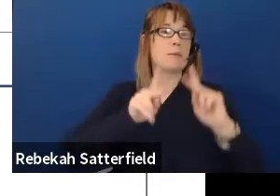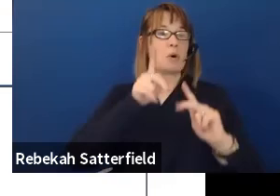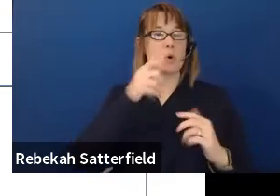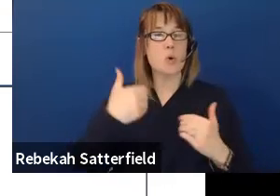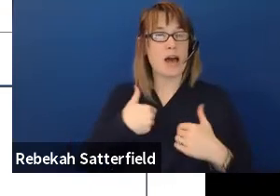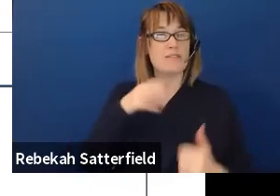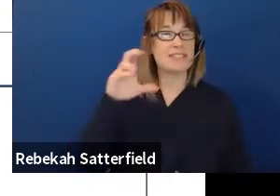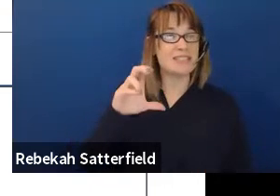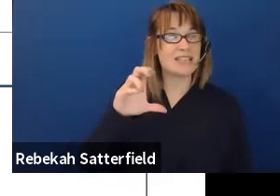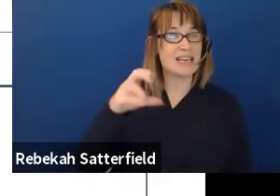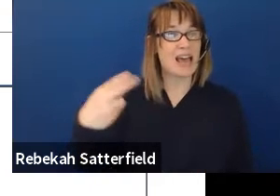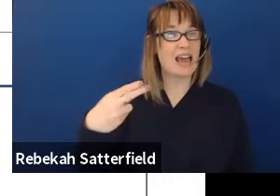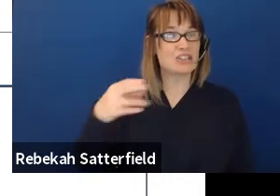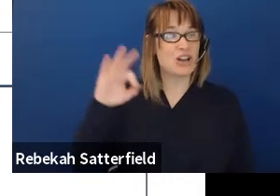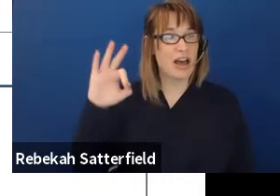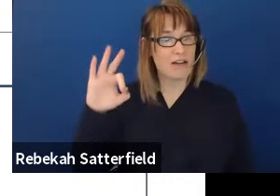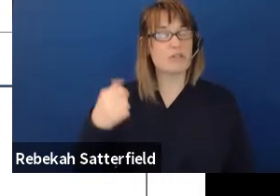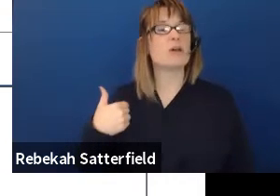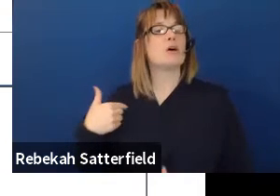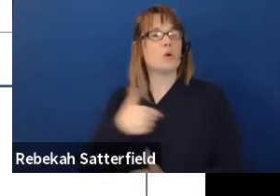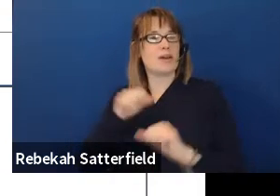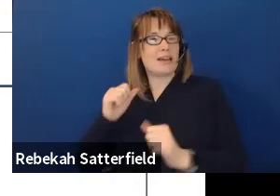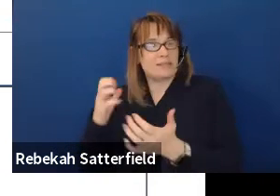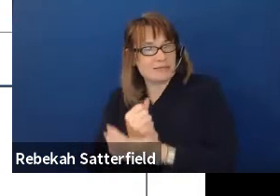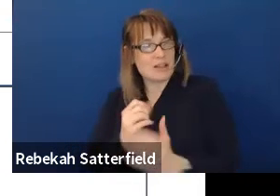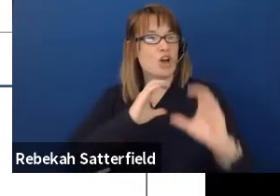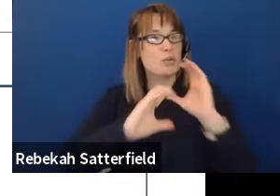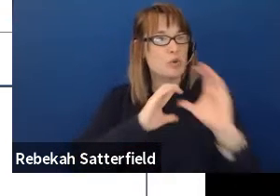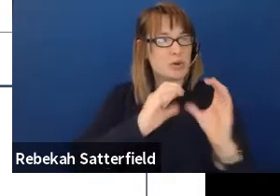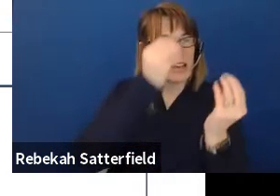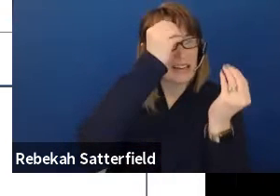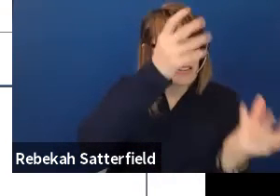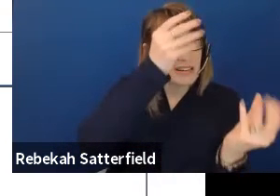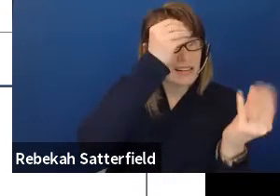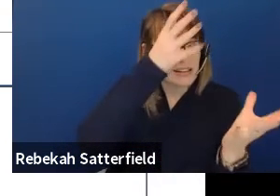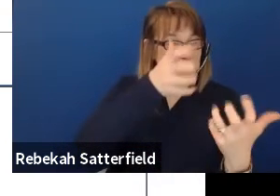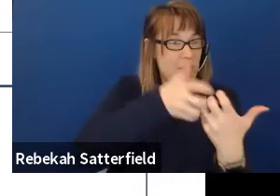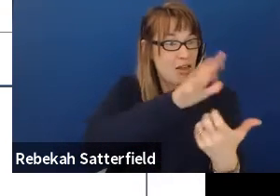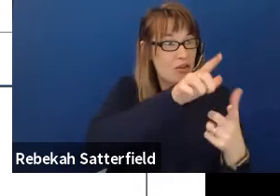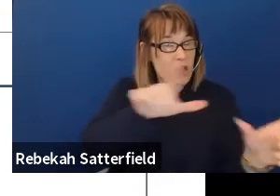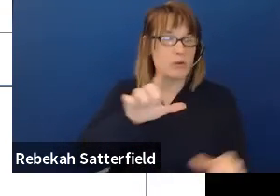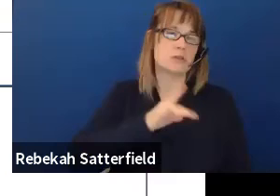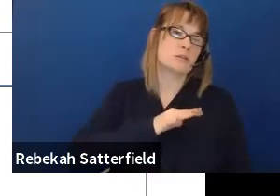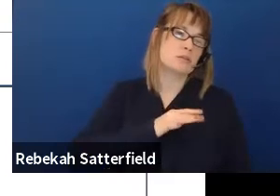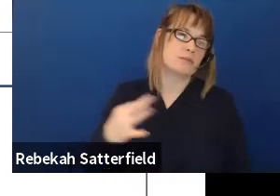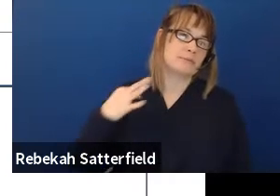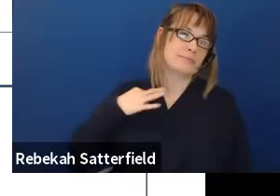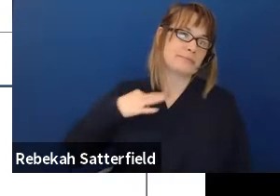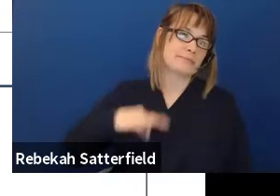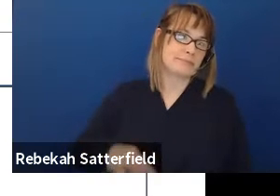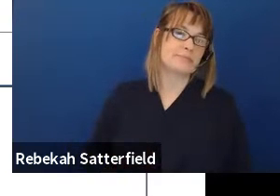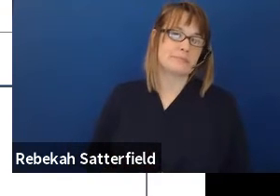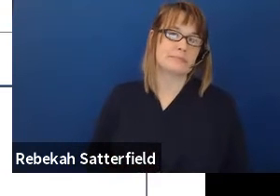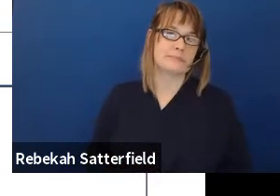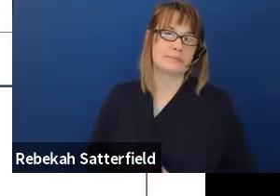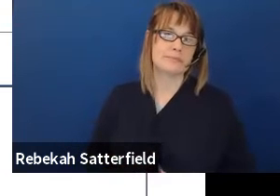patients, being able to provide that education in their native language has been of huge value. So really